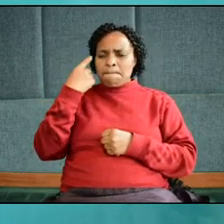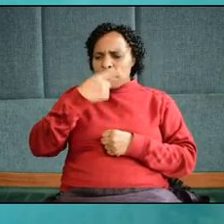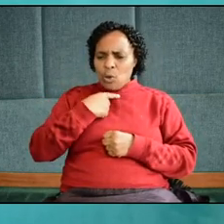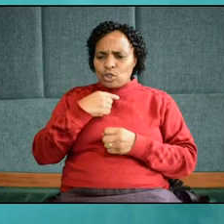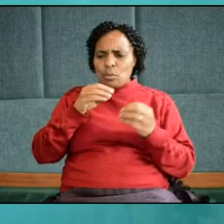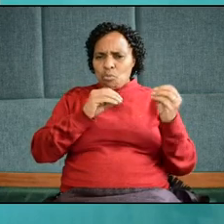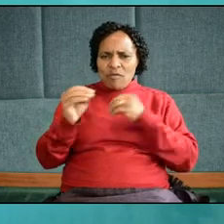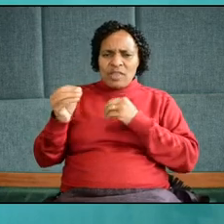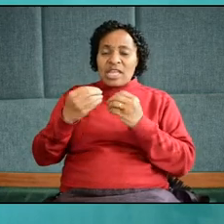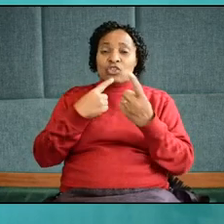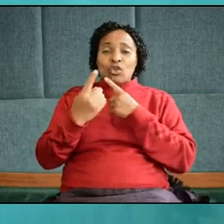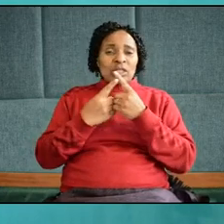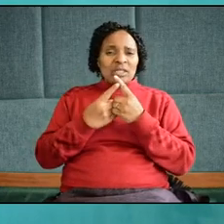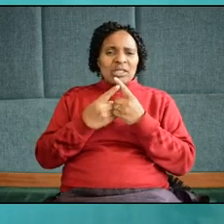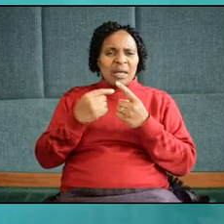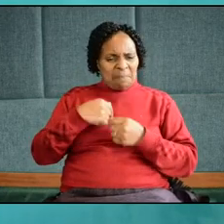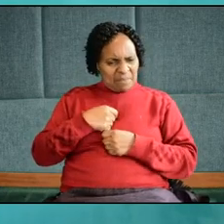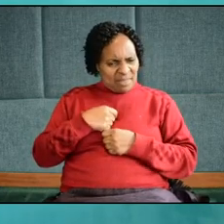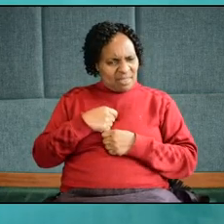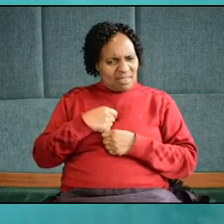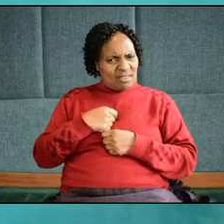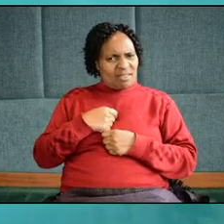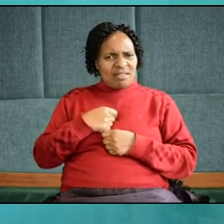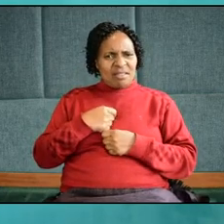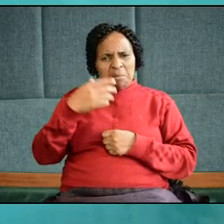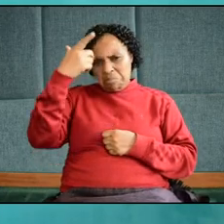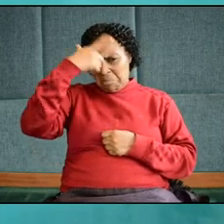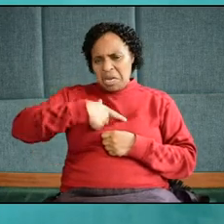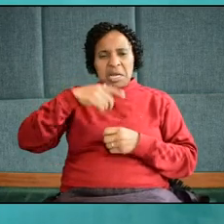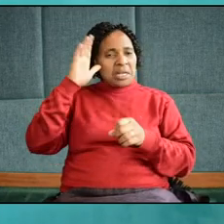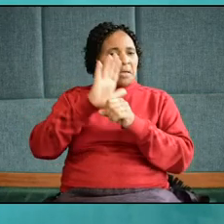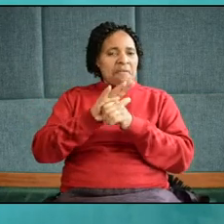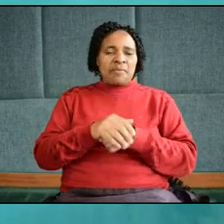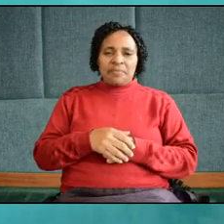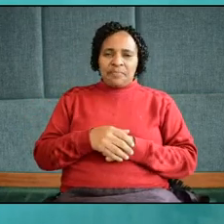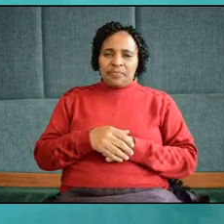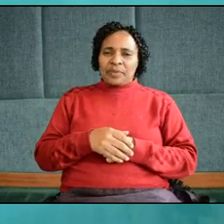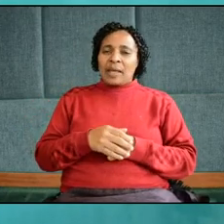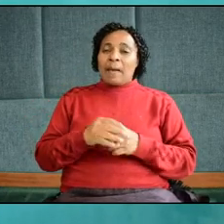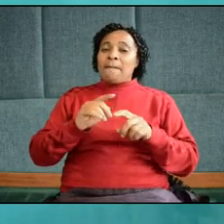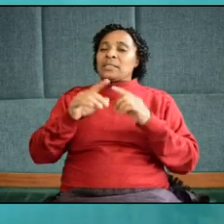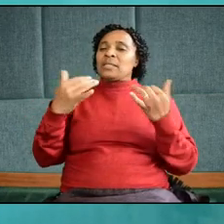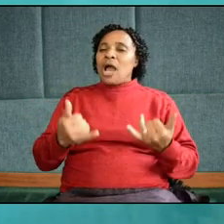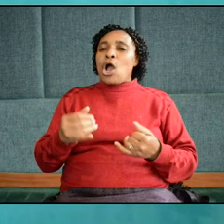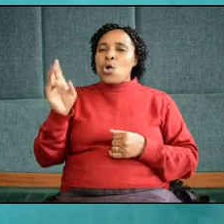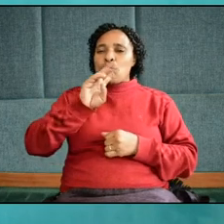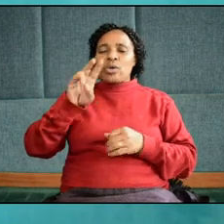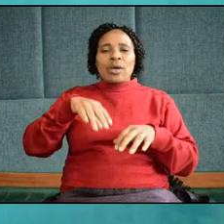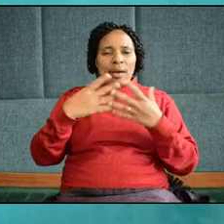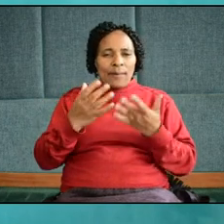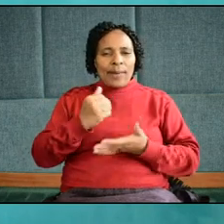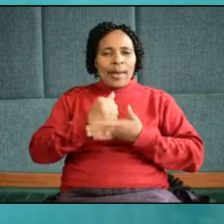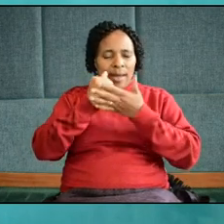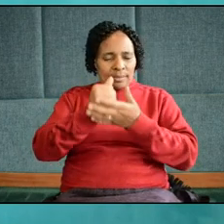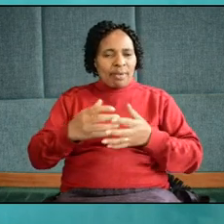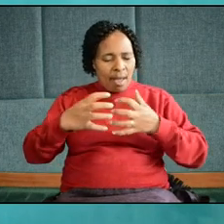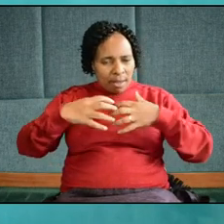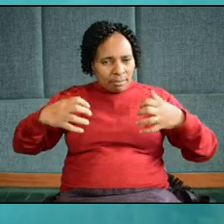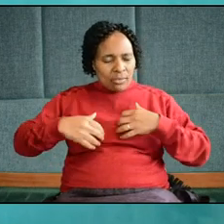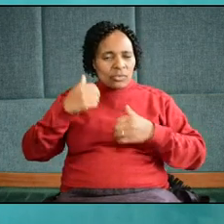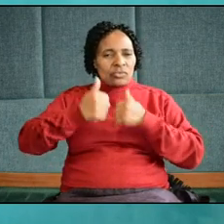see it. I think this is like, he must have been extremely blinded. Mm-hmm. And now looking at how we can help animals which are in